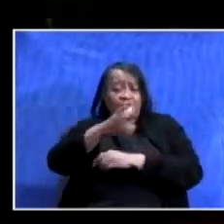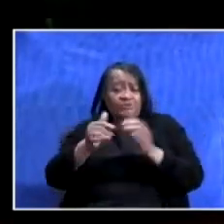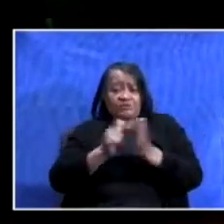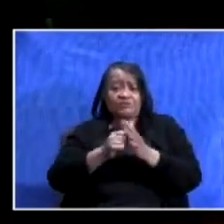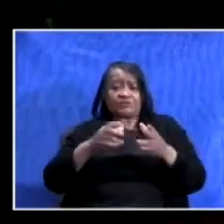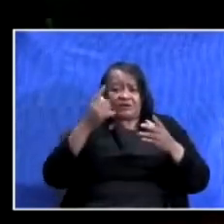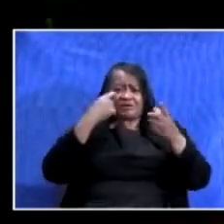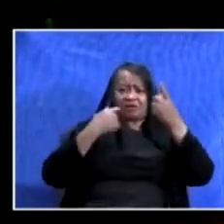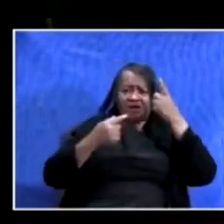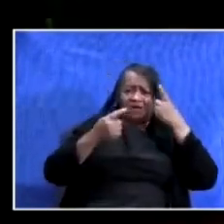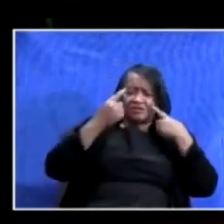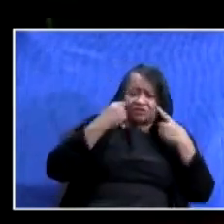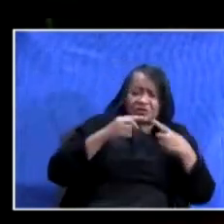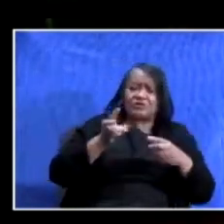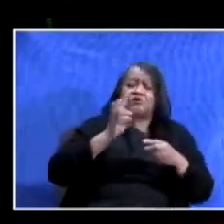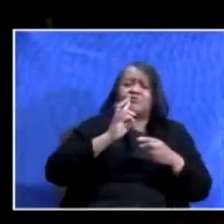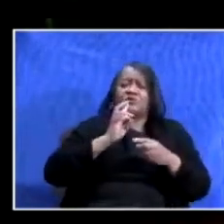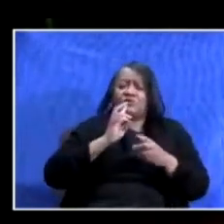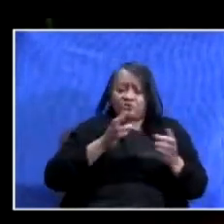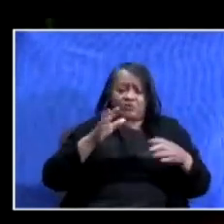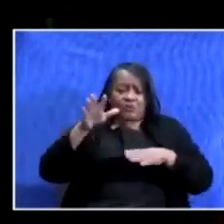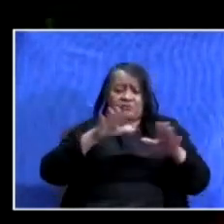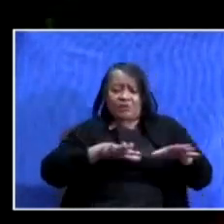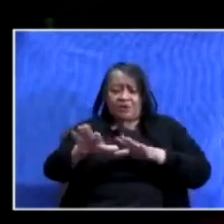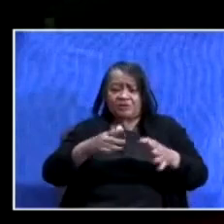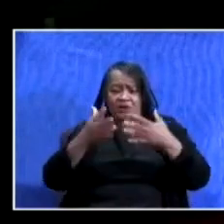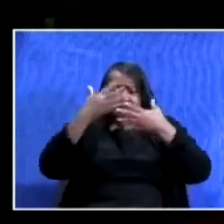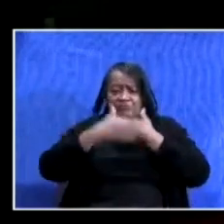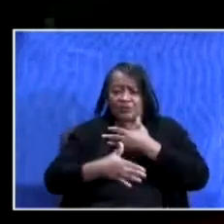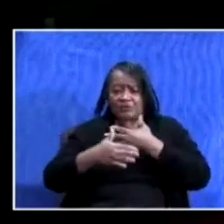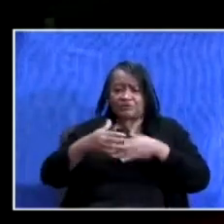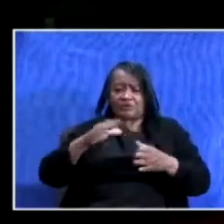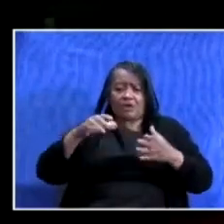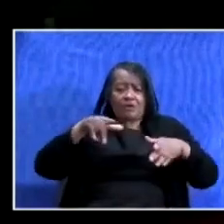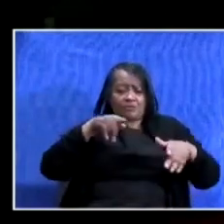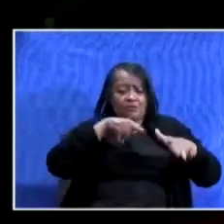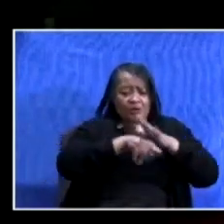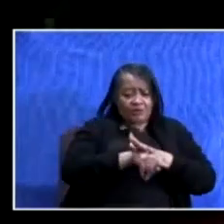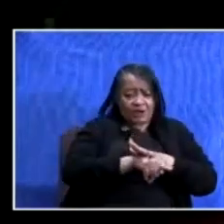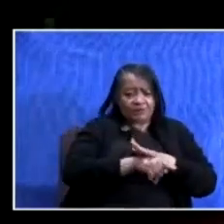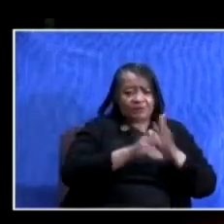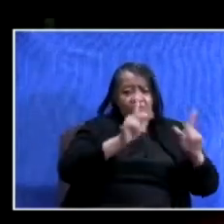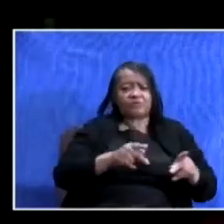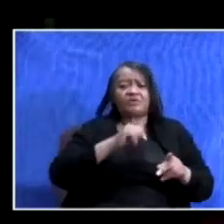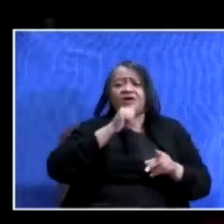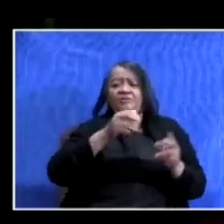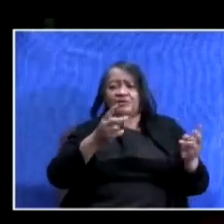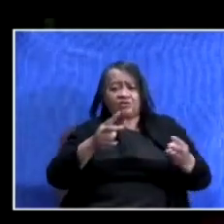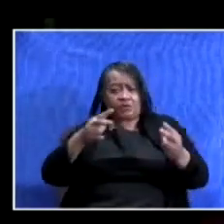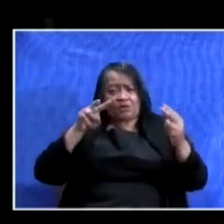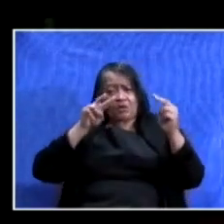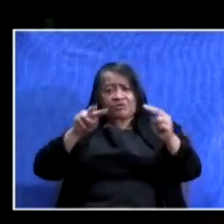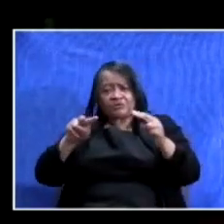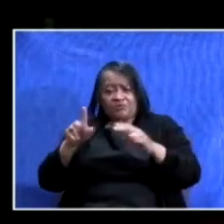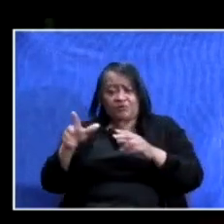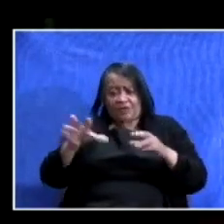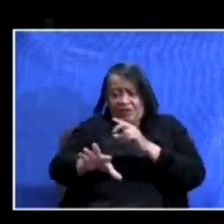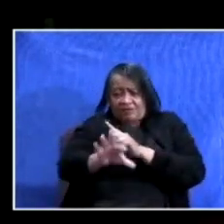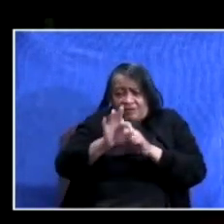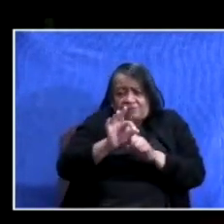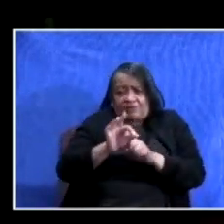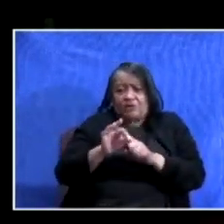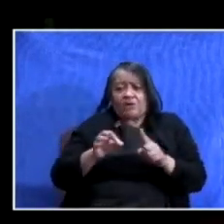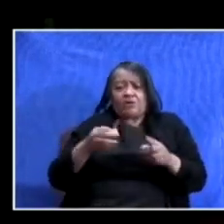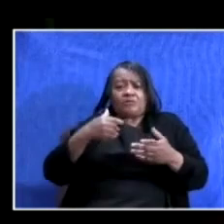with tears have been watered, treading our way through the blood of our slaughtered. We don't have to look far to locate the